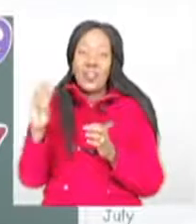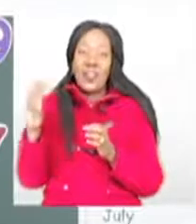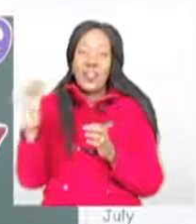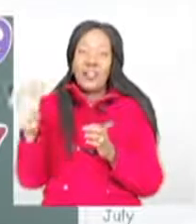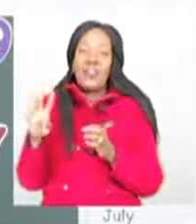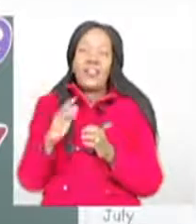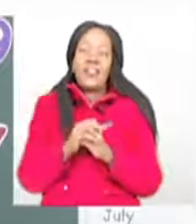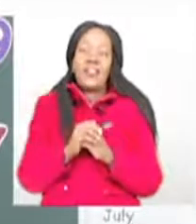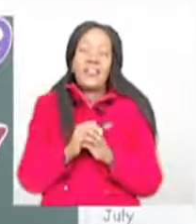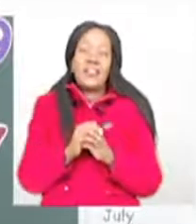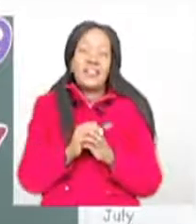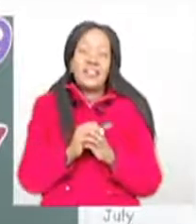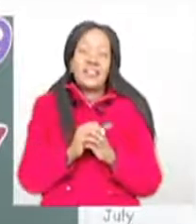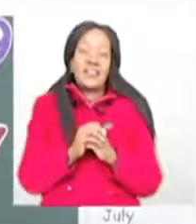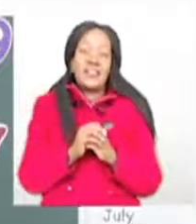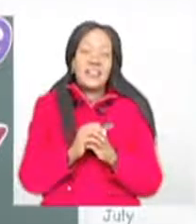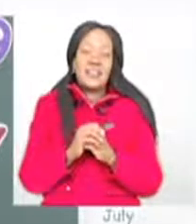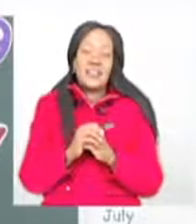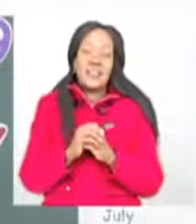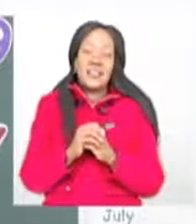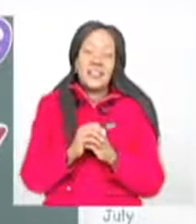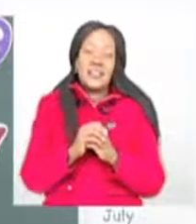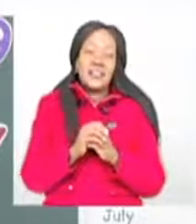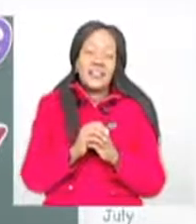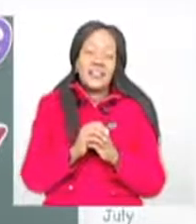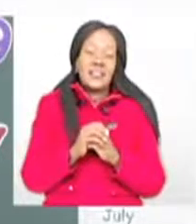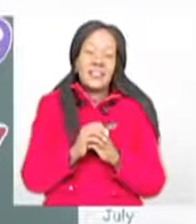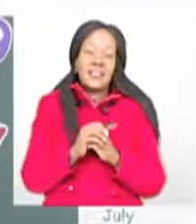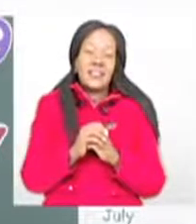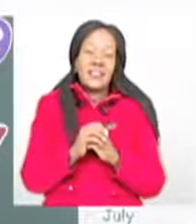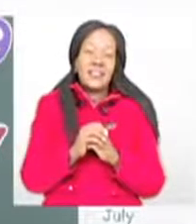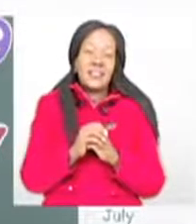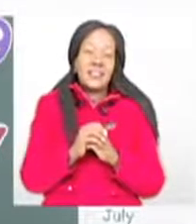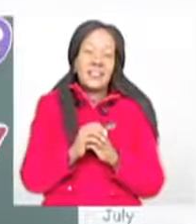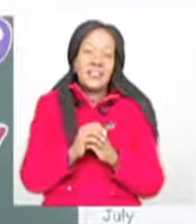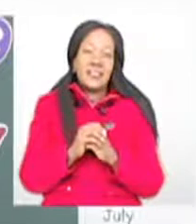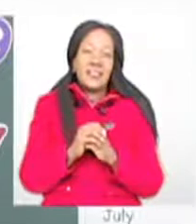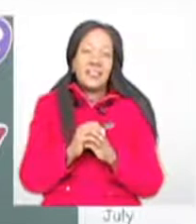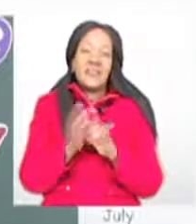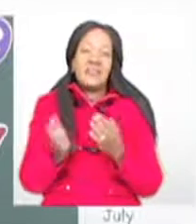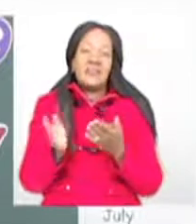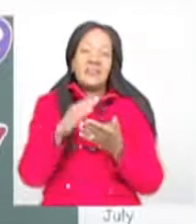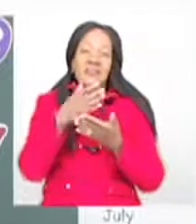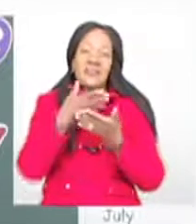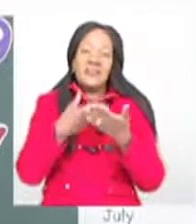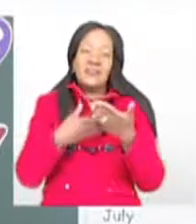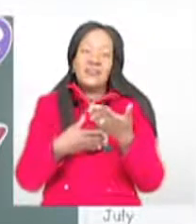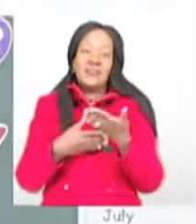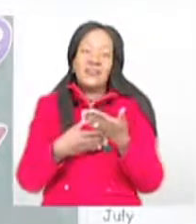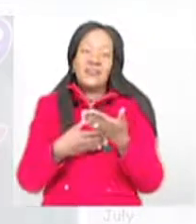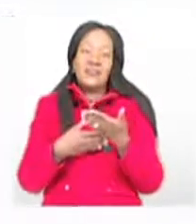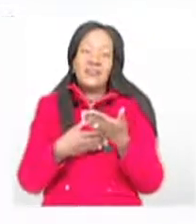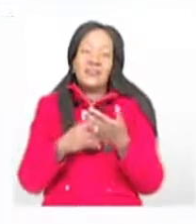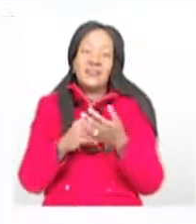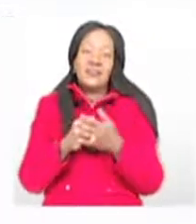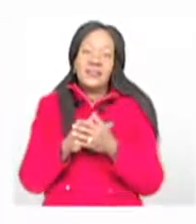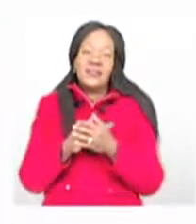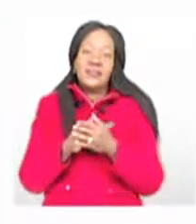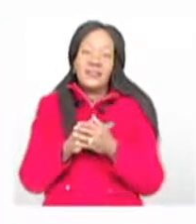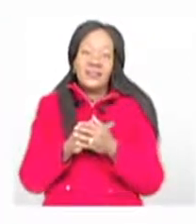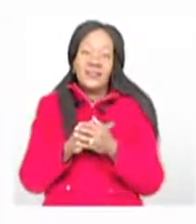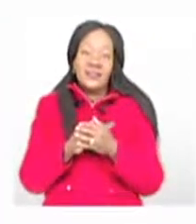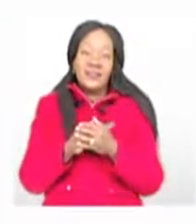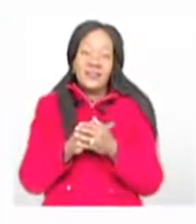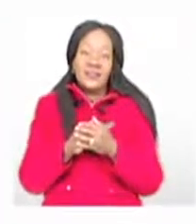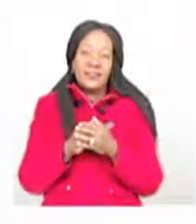to number 7. Let's get back to our booklet once more.